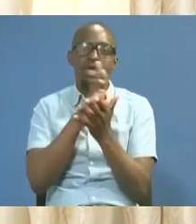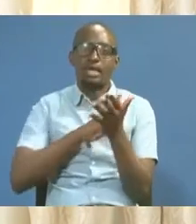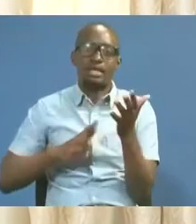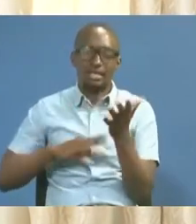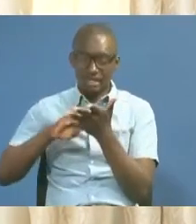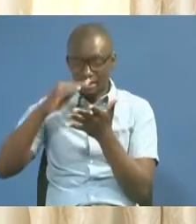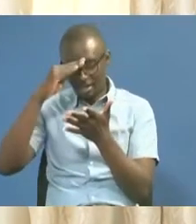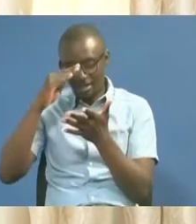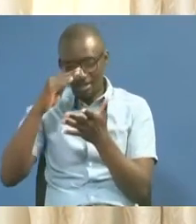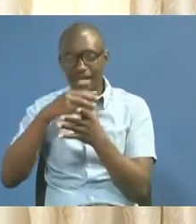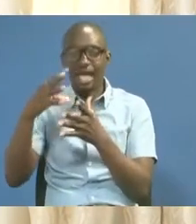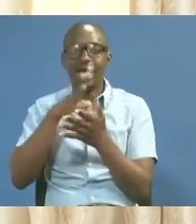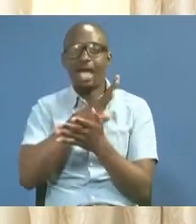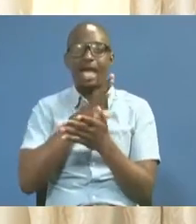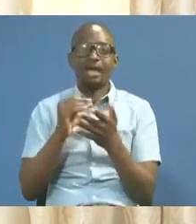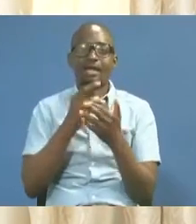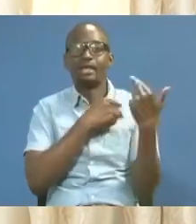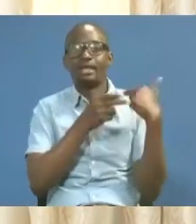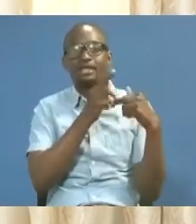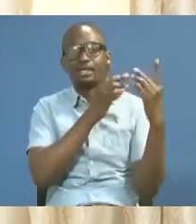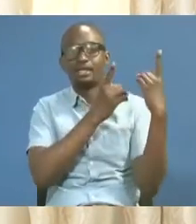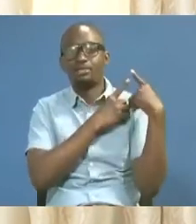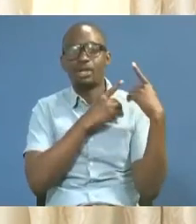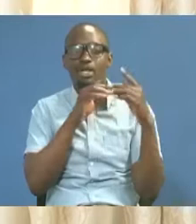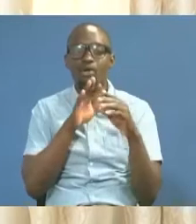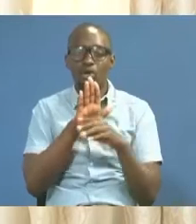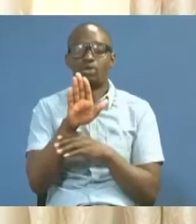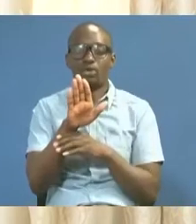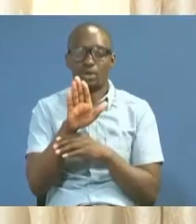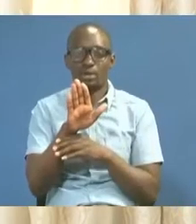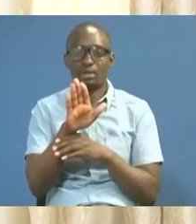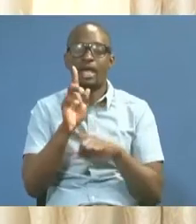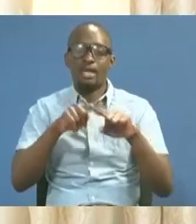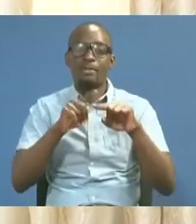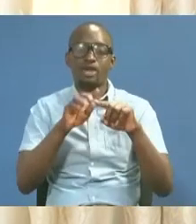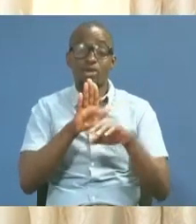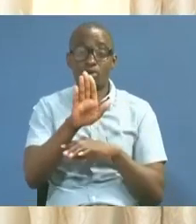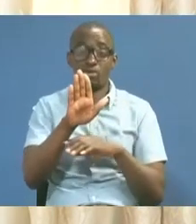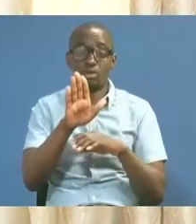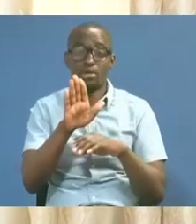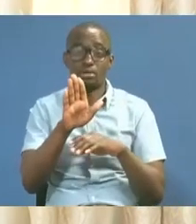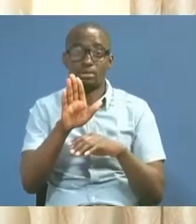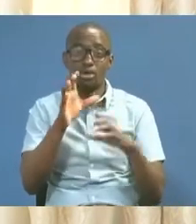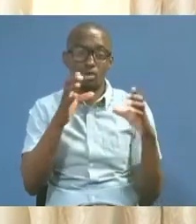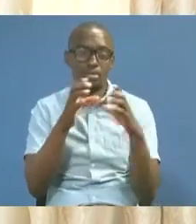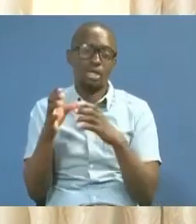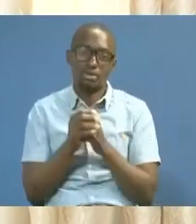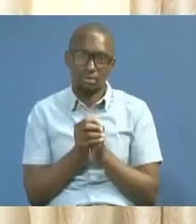and history, depending on the combination that you want to take. So that is one area,